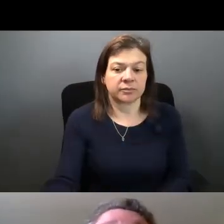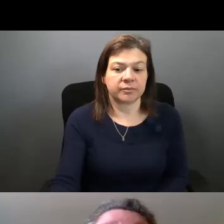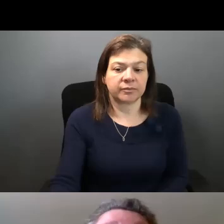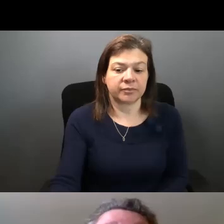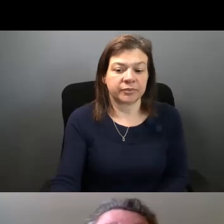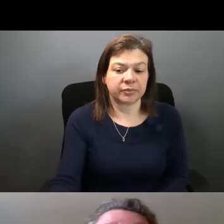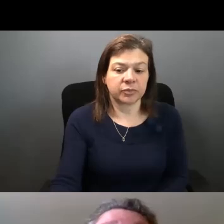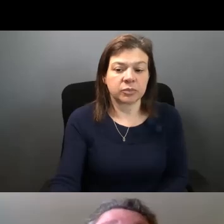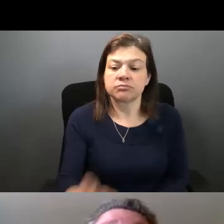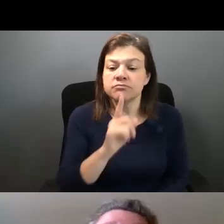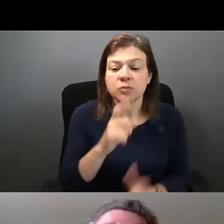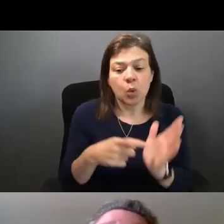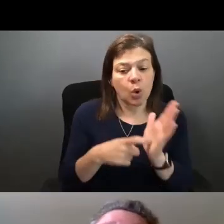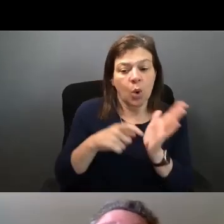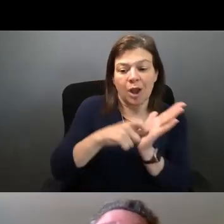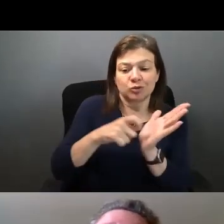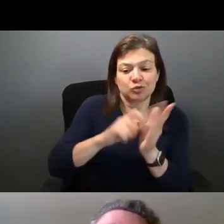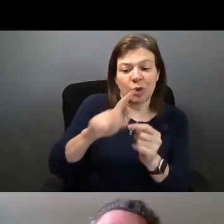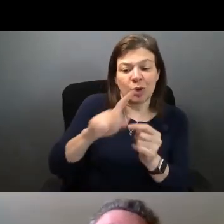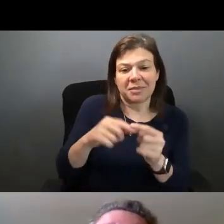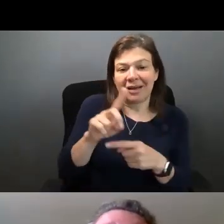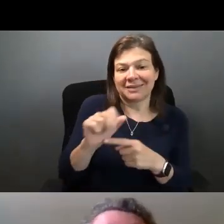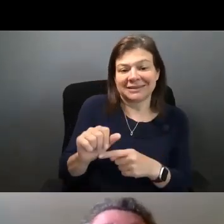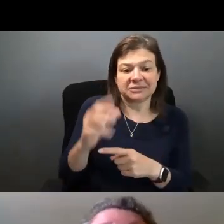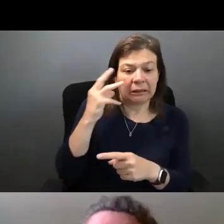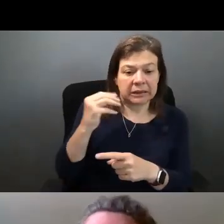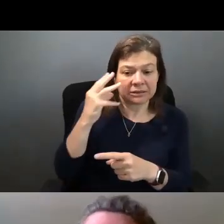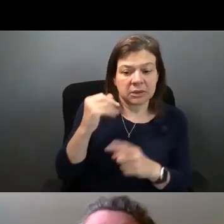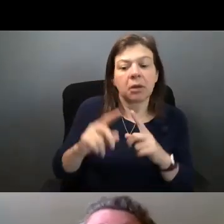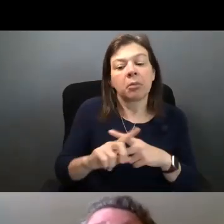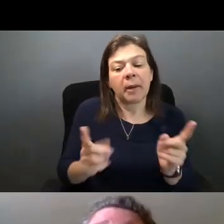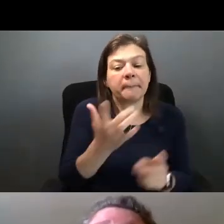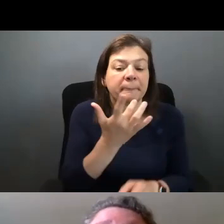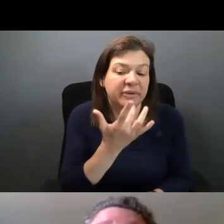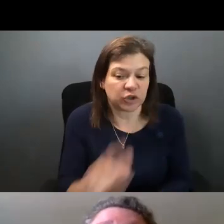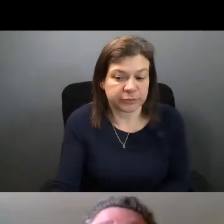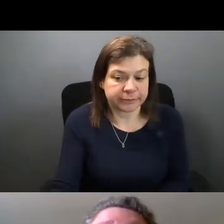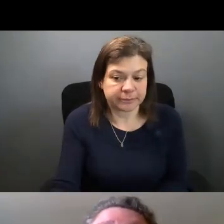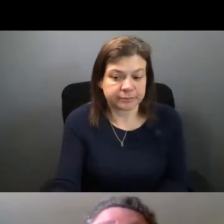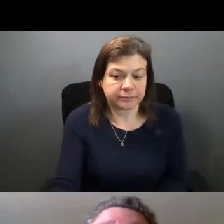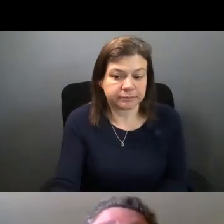not required to write about the disability experience, but it is preferred.